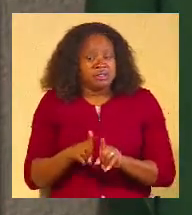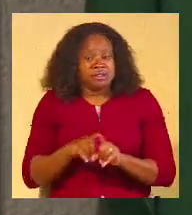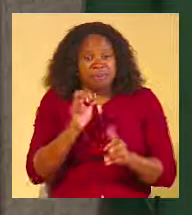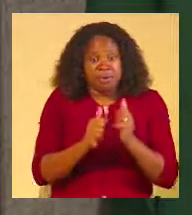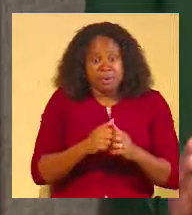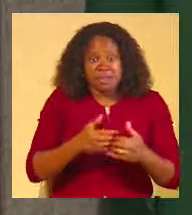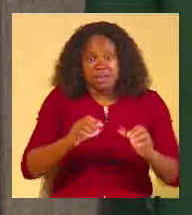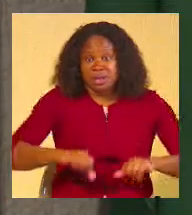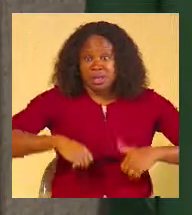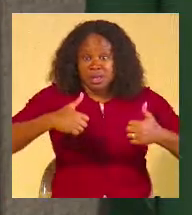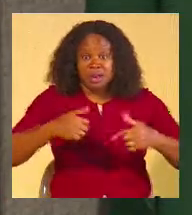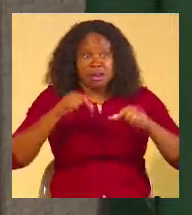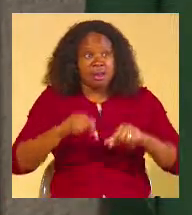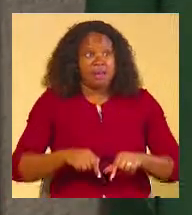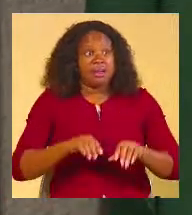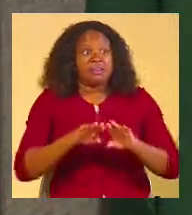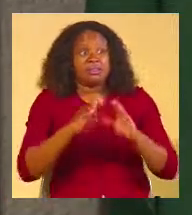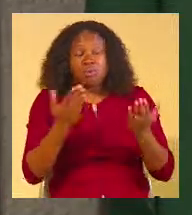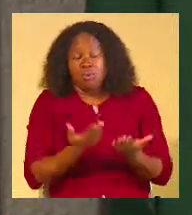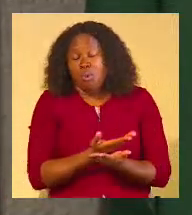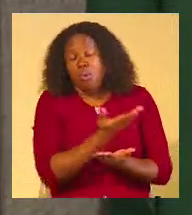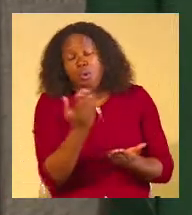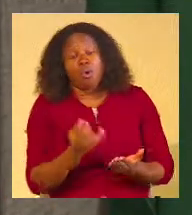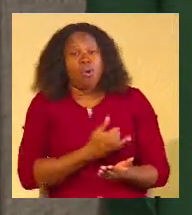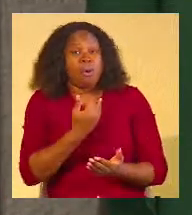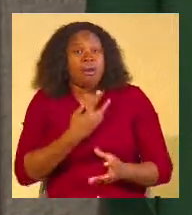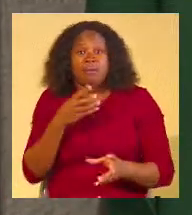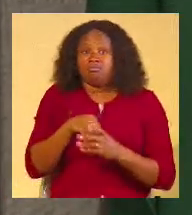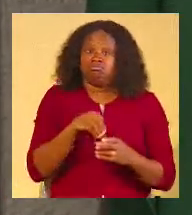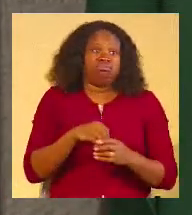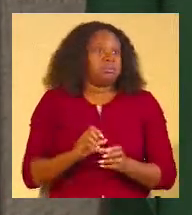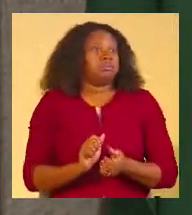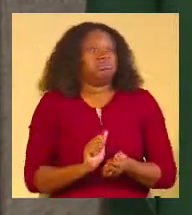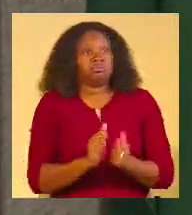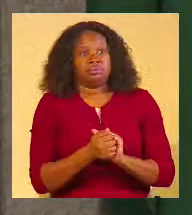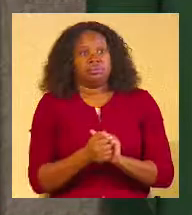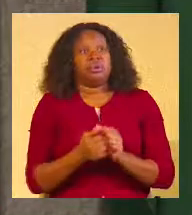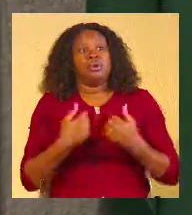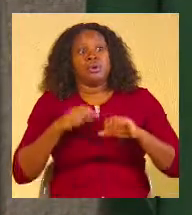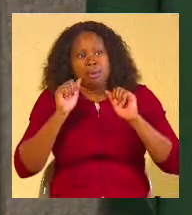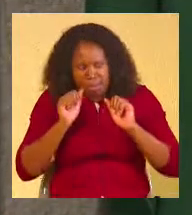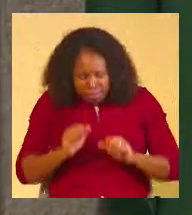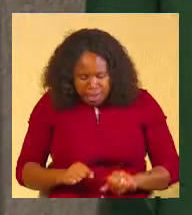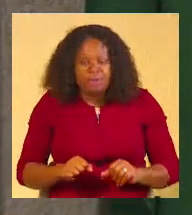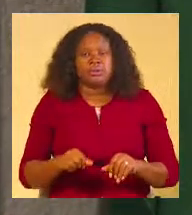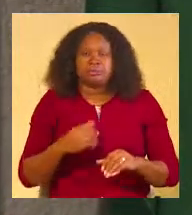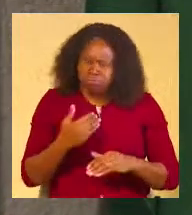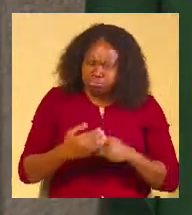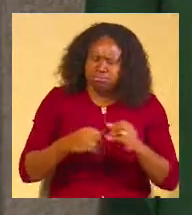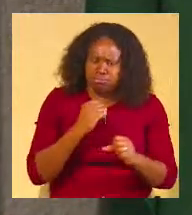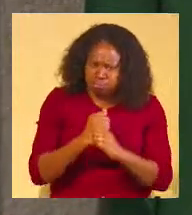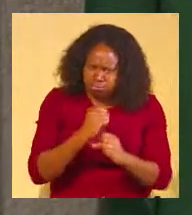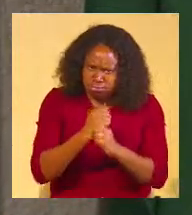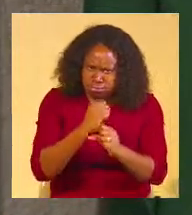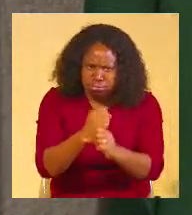crisis, and now it's a crisis that it's impacting our life in so many areas. So we need to make sure that those systems speak better and that